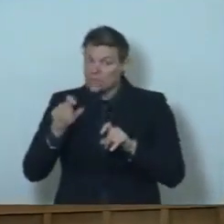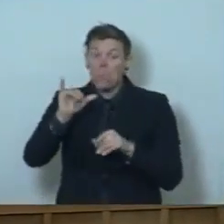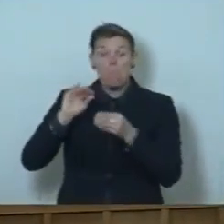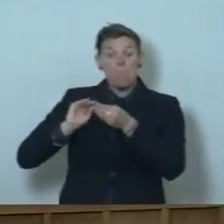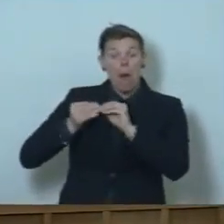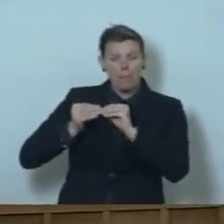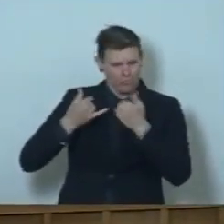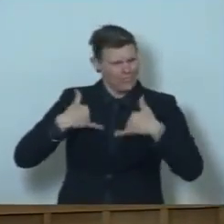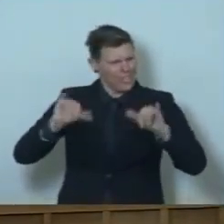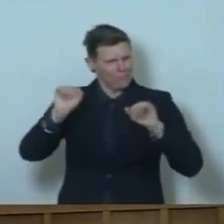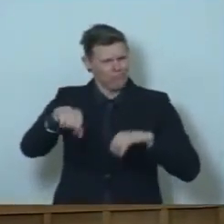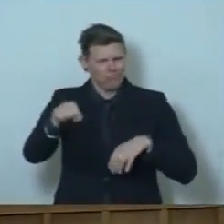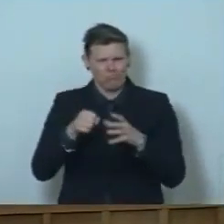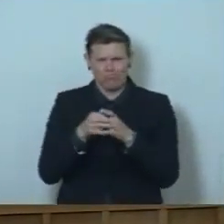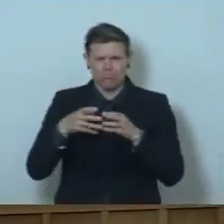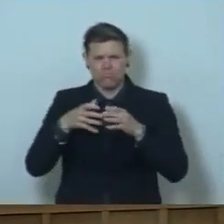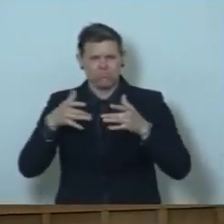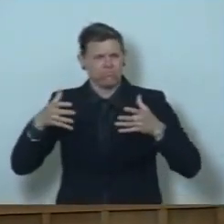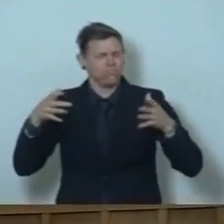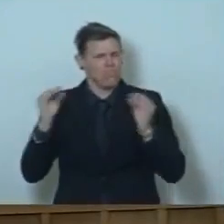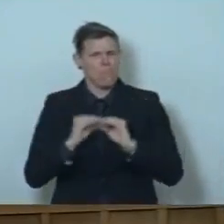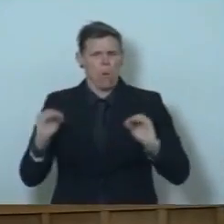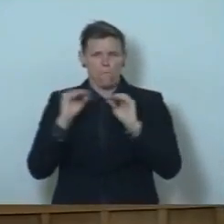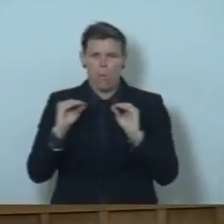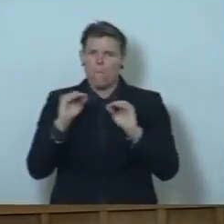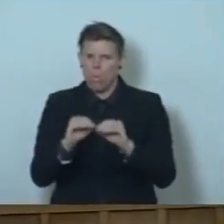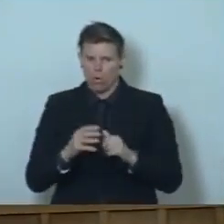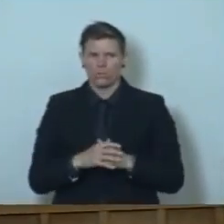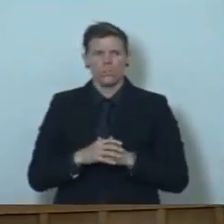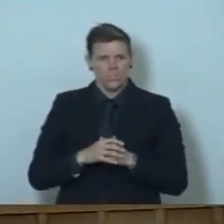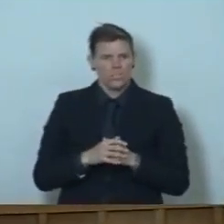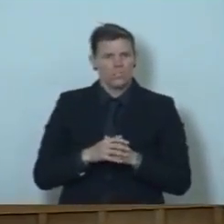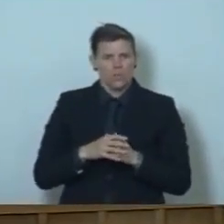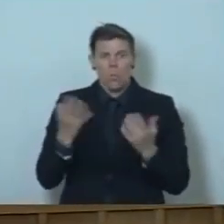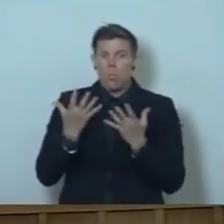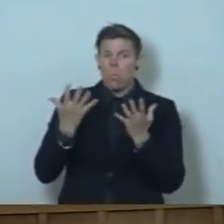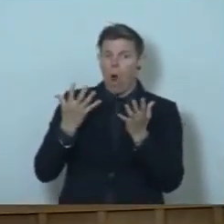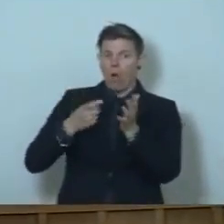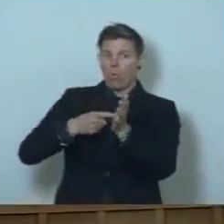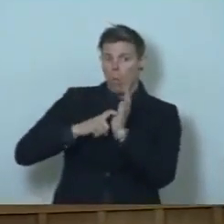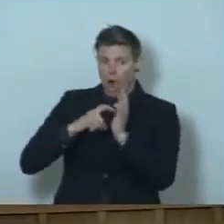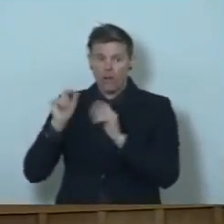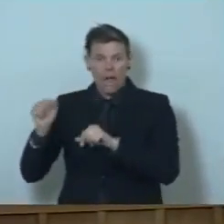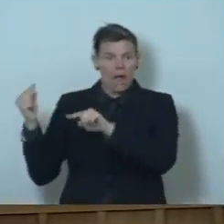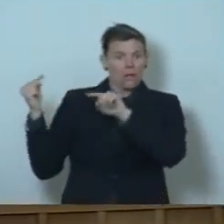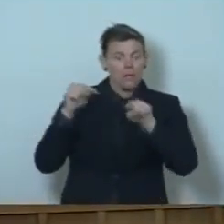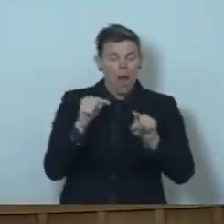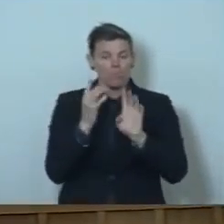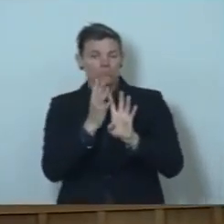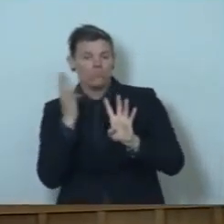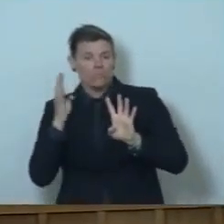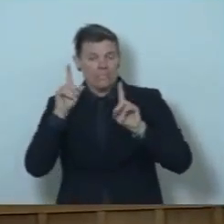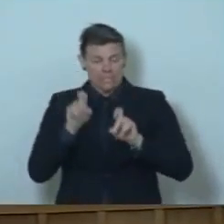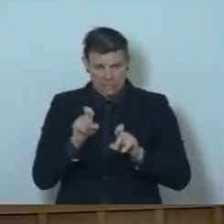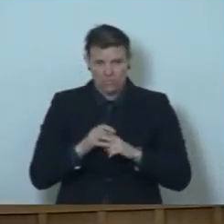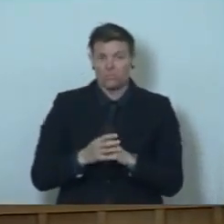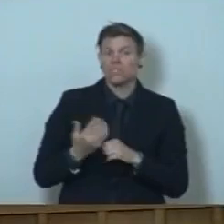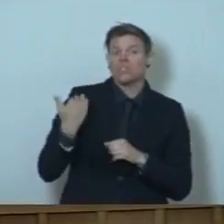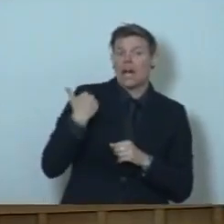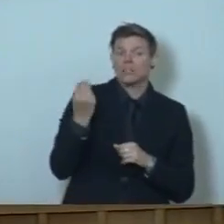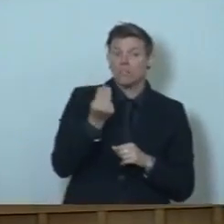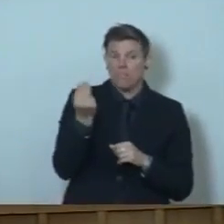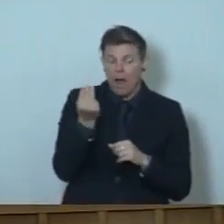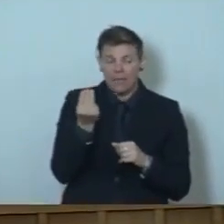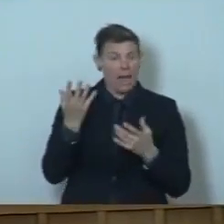our testing criteria so that we can reach more and more New Mexicans. And on Monday of this week, the Department of Health announced that we would now be testing